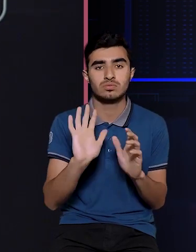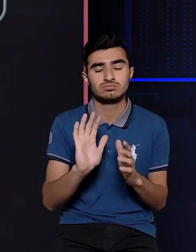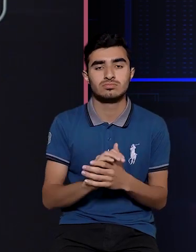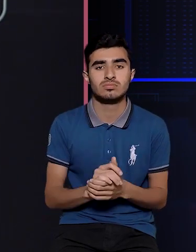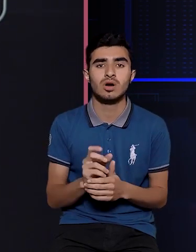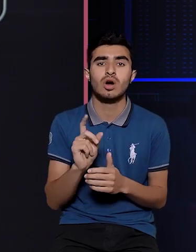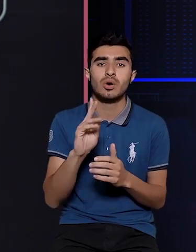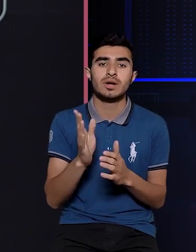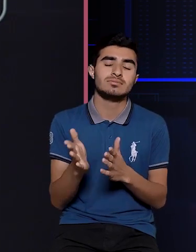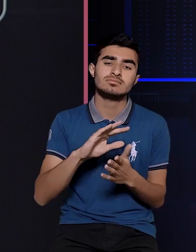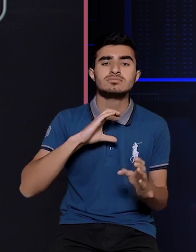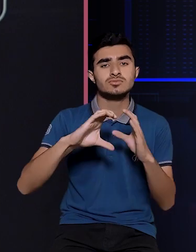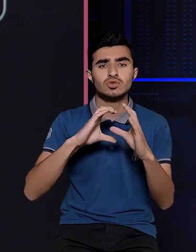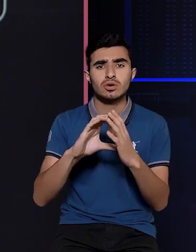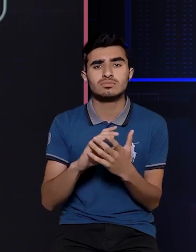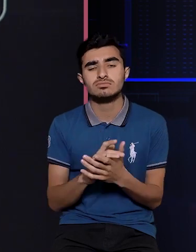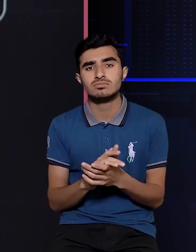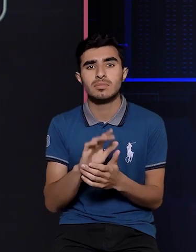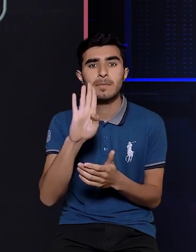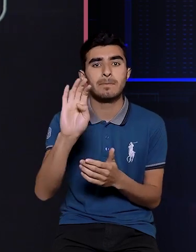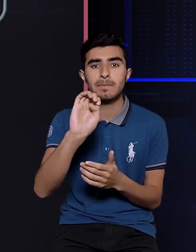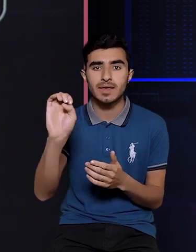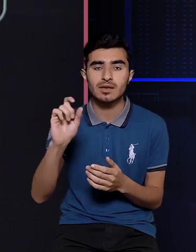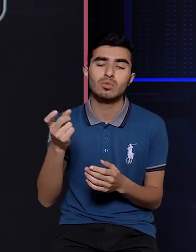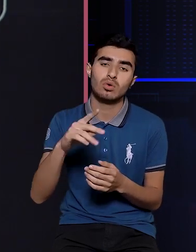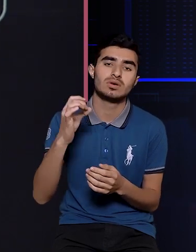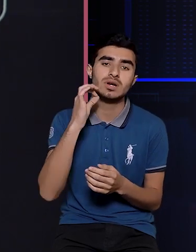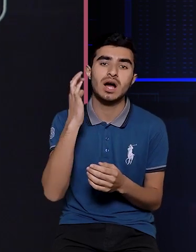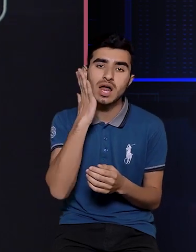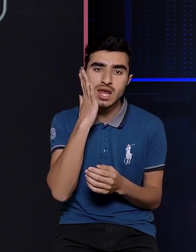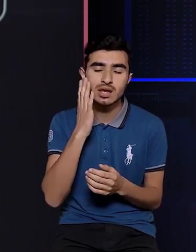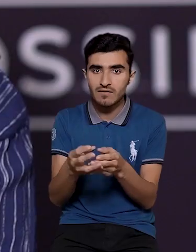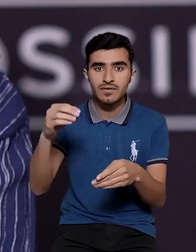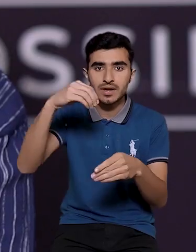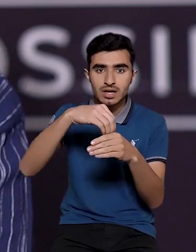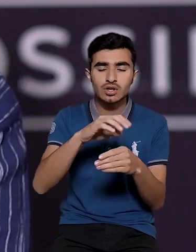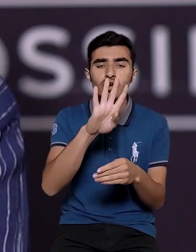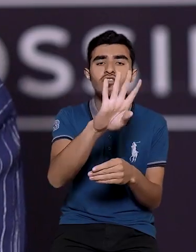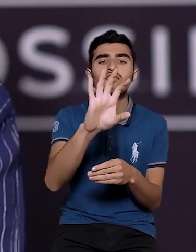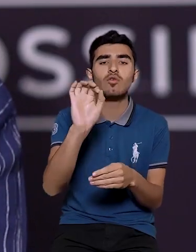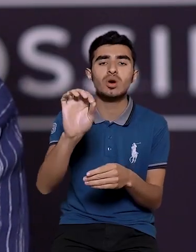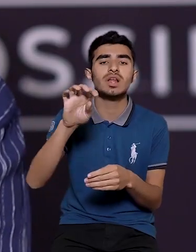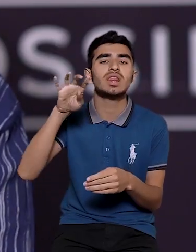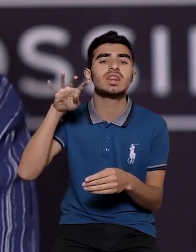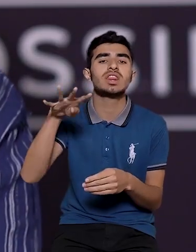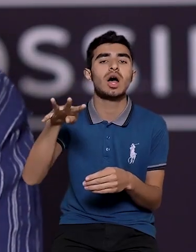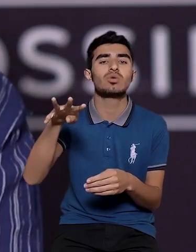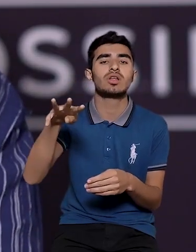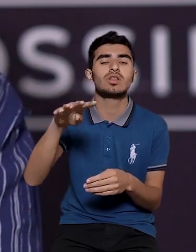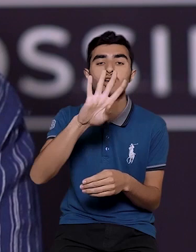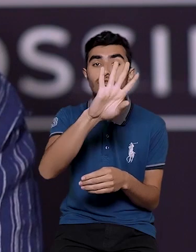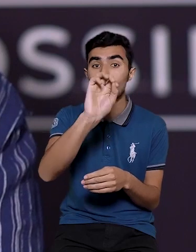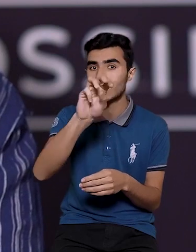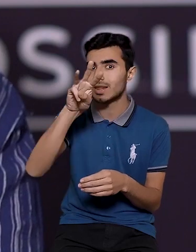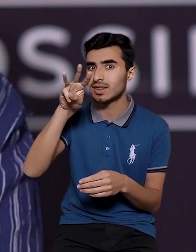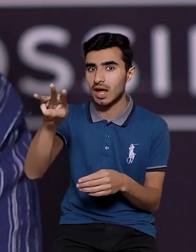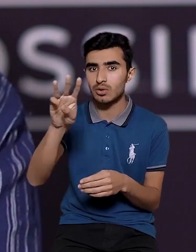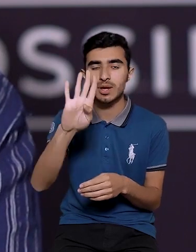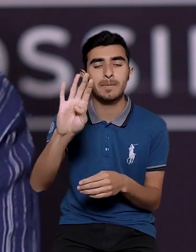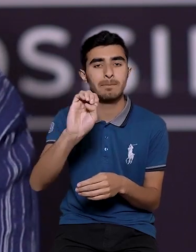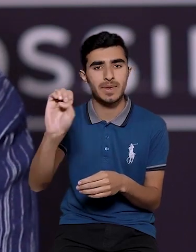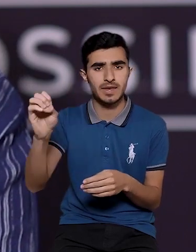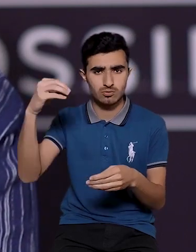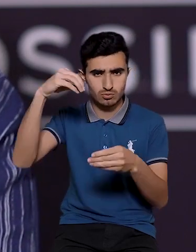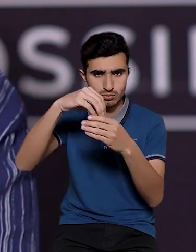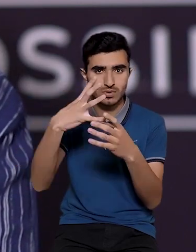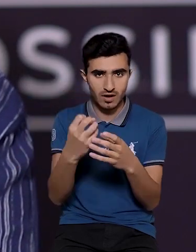since then, and not a single person got COVID. There are approximately 40,000